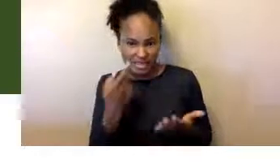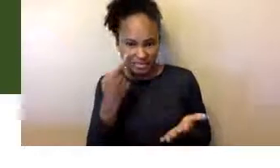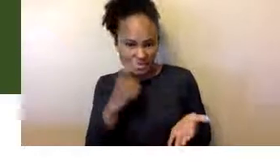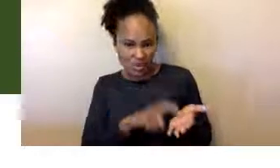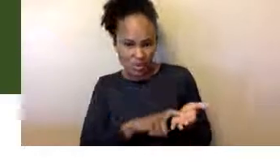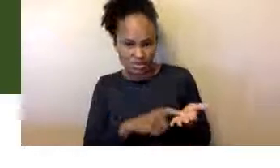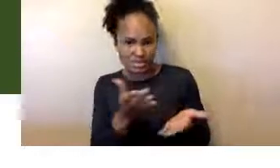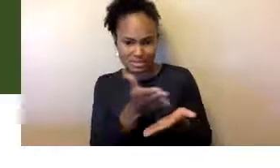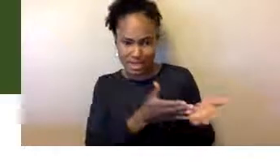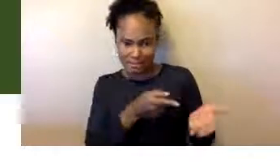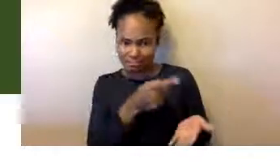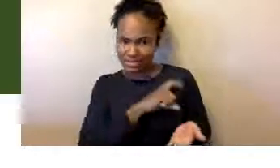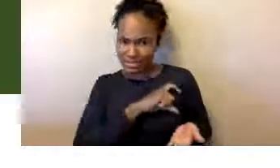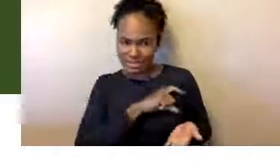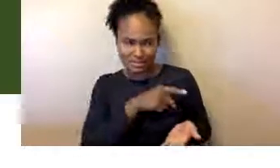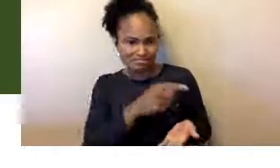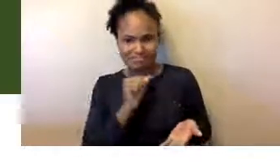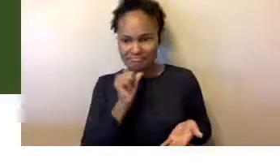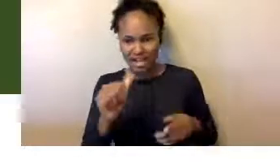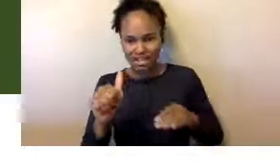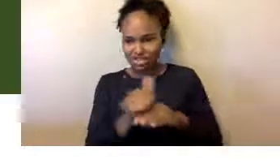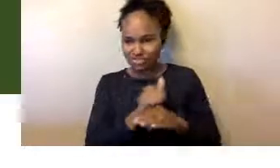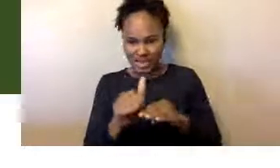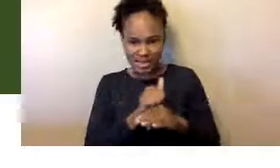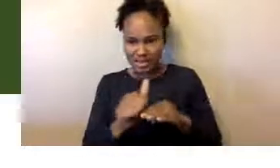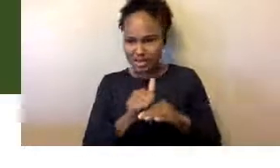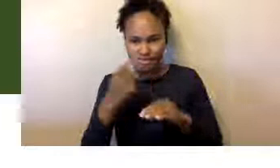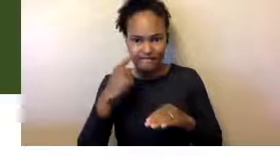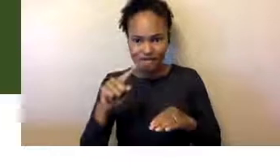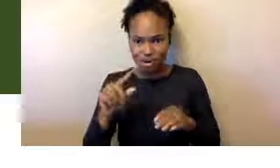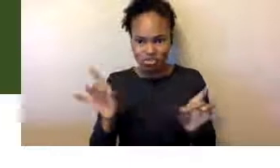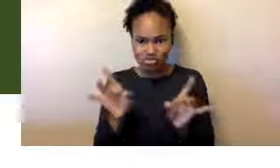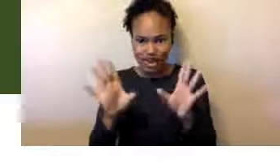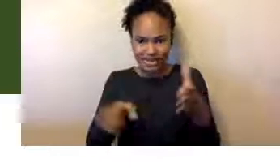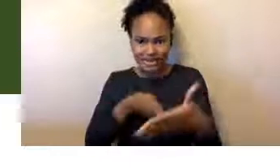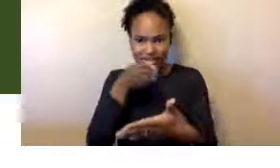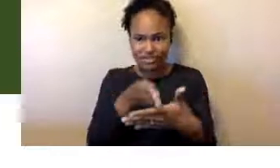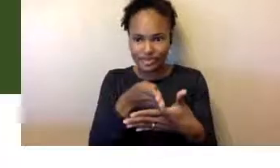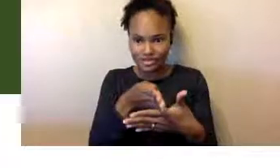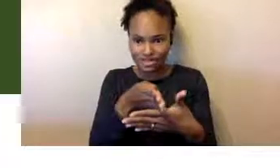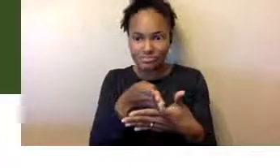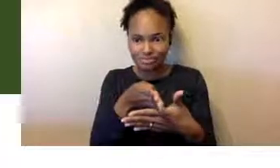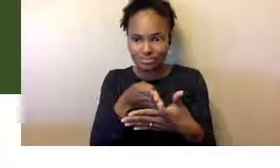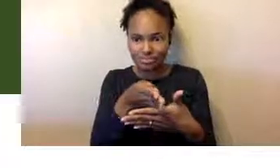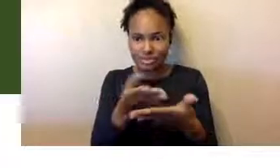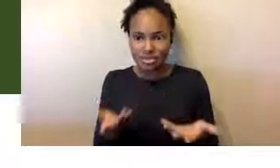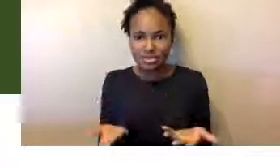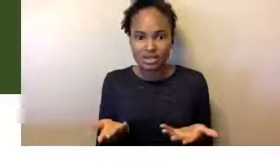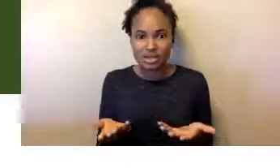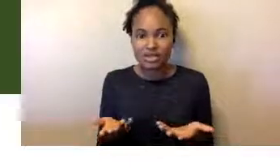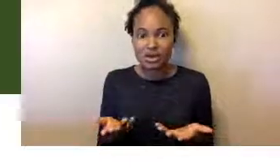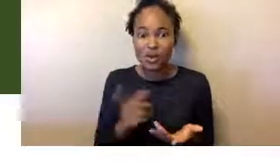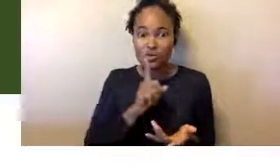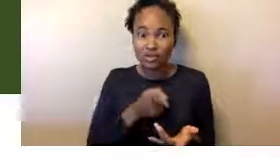untrained in mental health crisis intervention. So it's really not what police officers and law